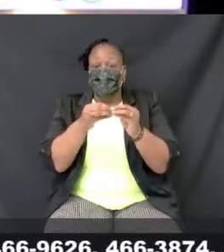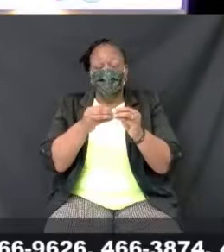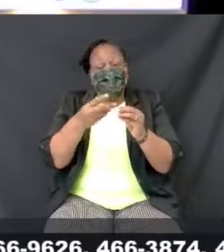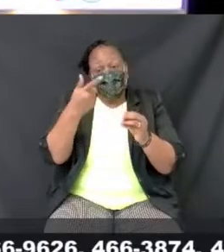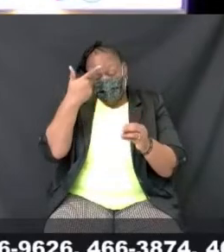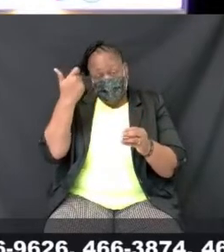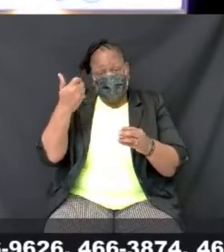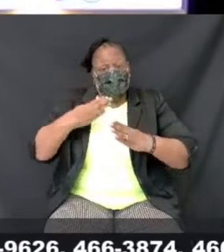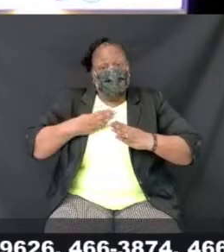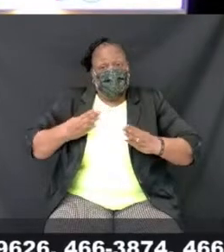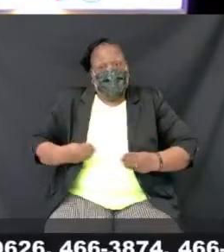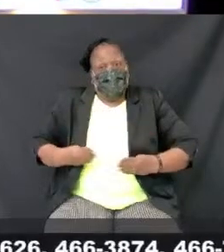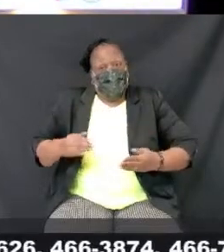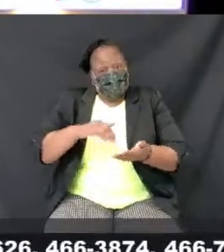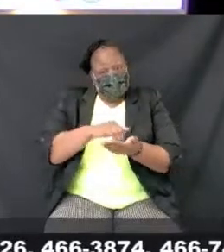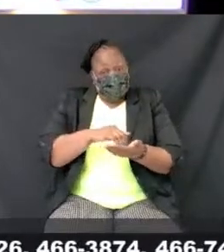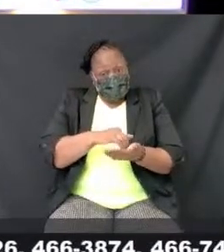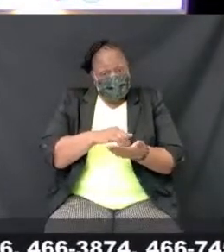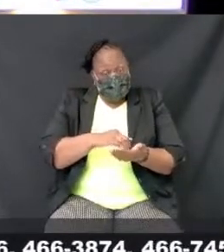their first booster.